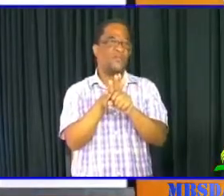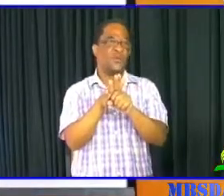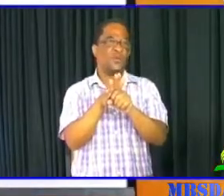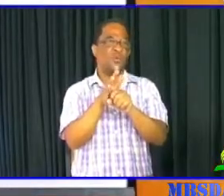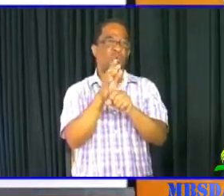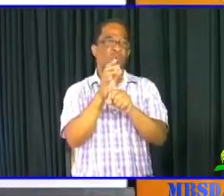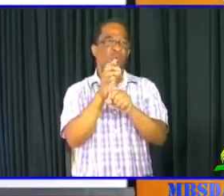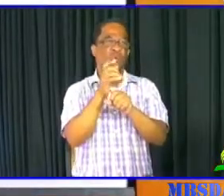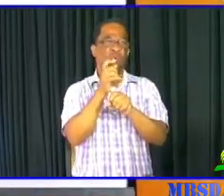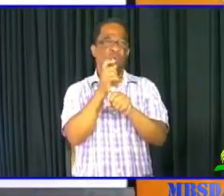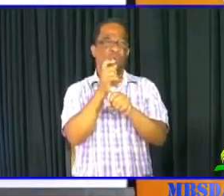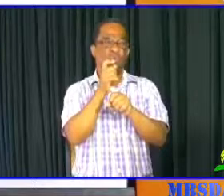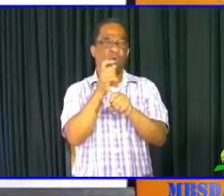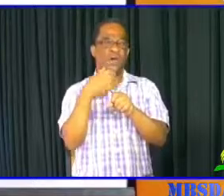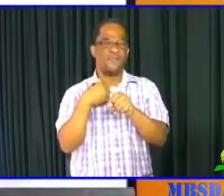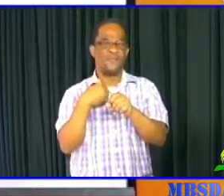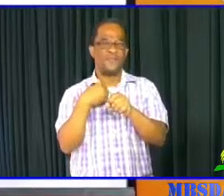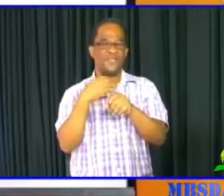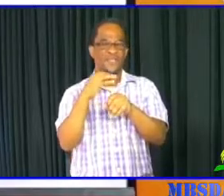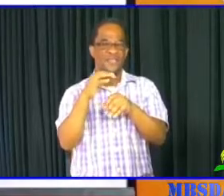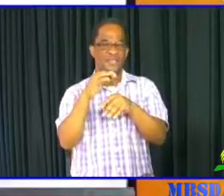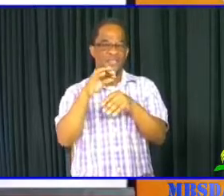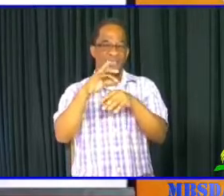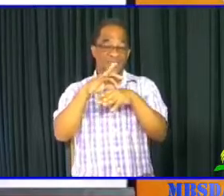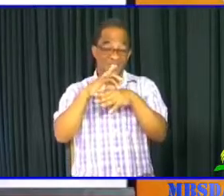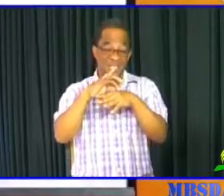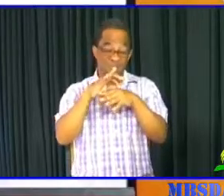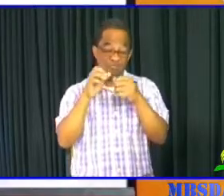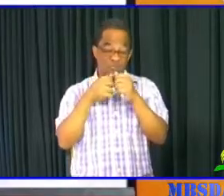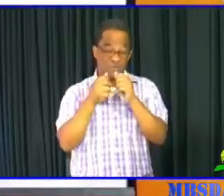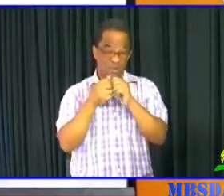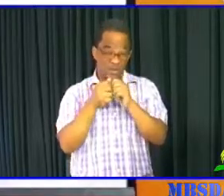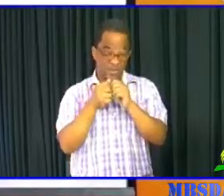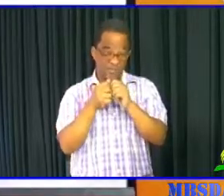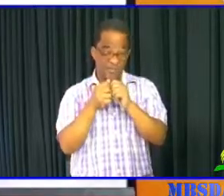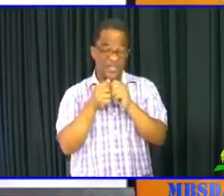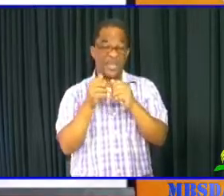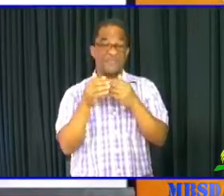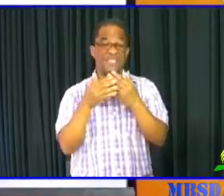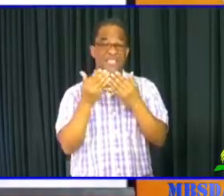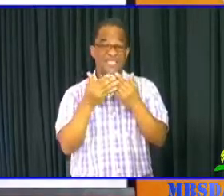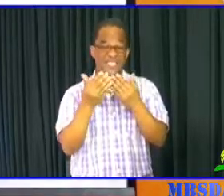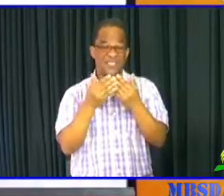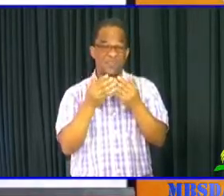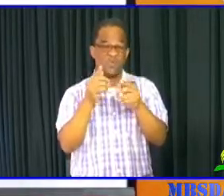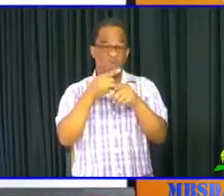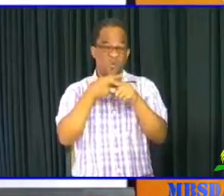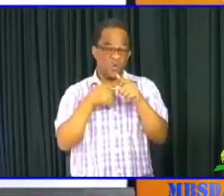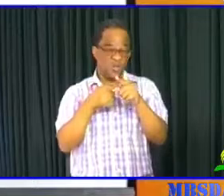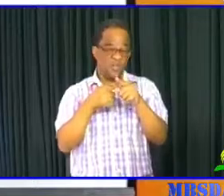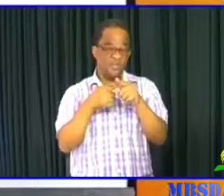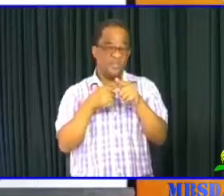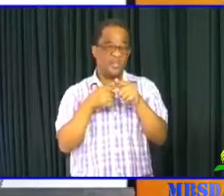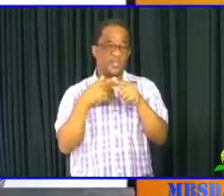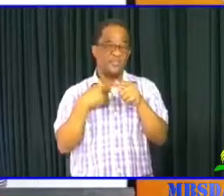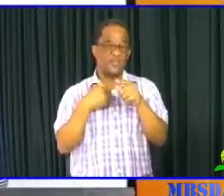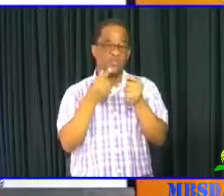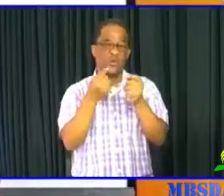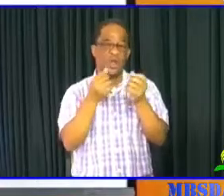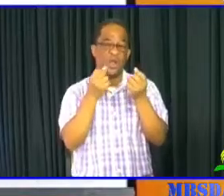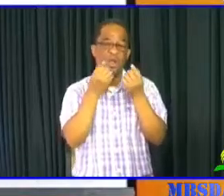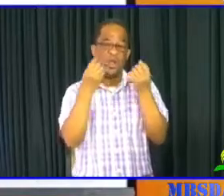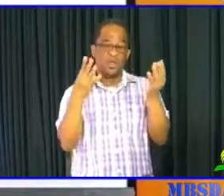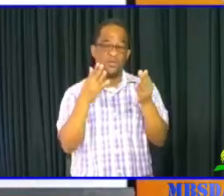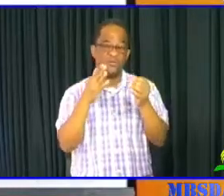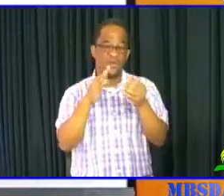with skin conditions such as eczema, and you have easy irritations, we know that we have to do a lot of sanitizing